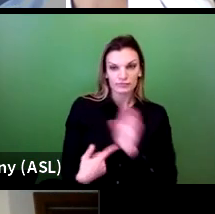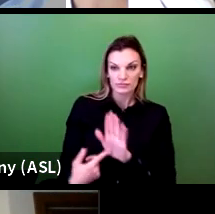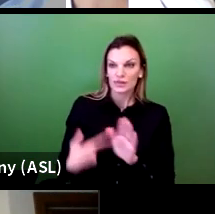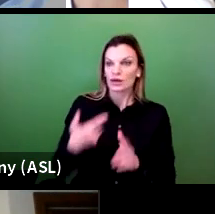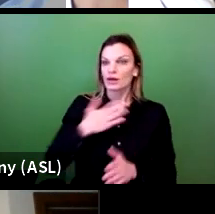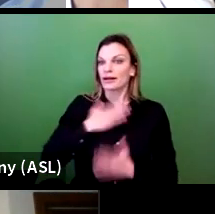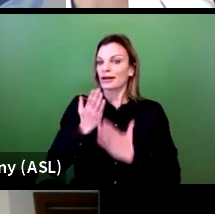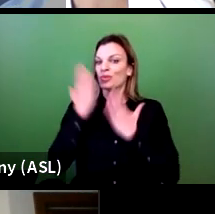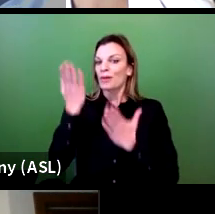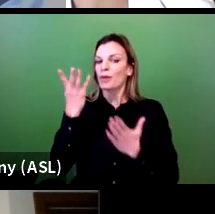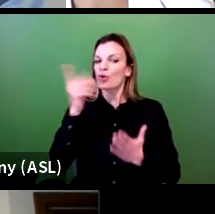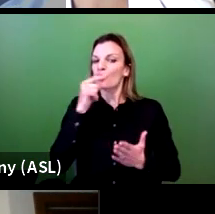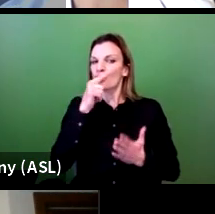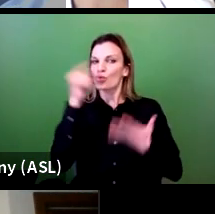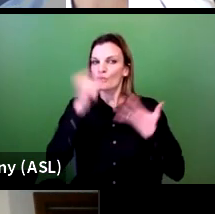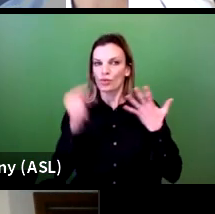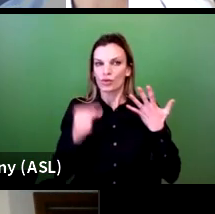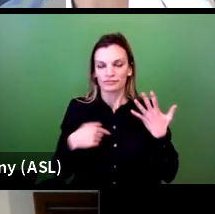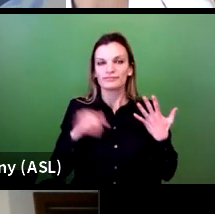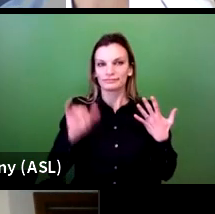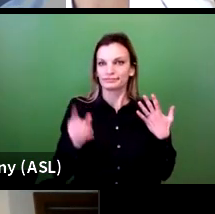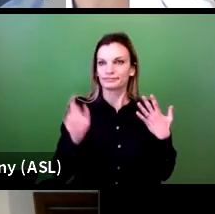the top candidate is.